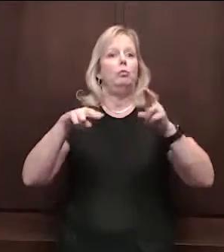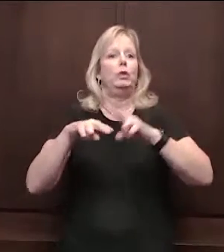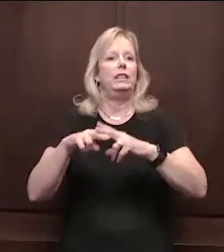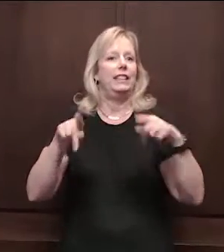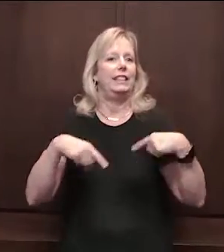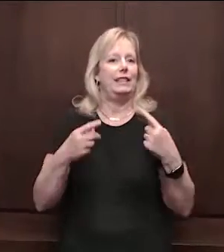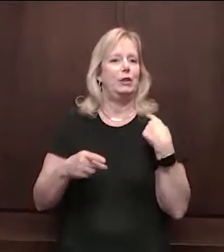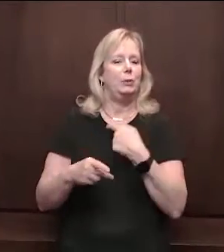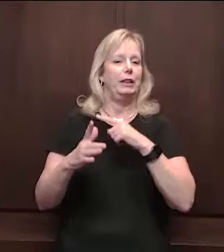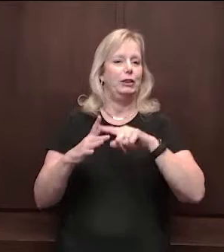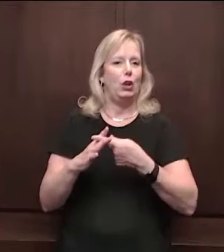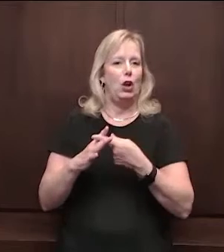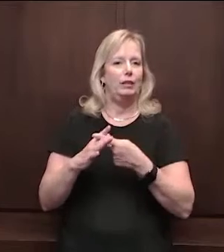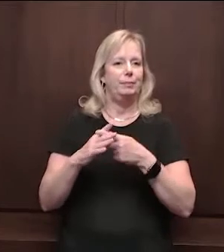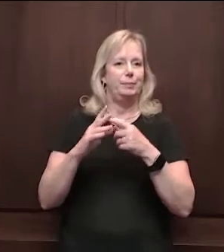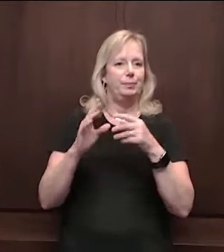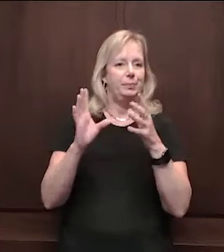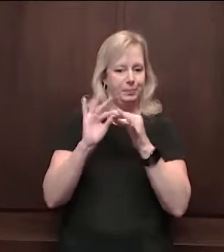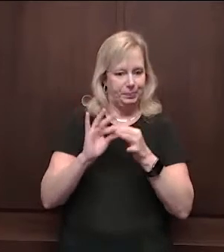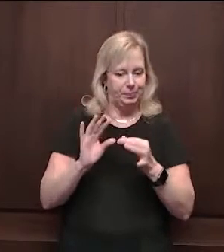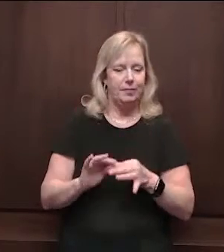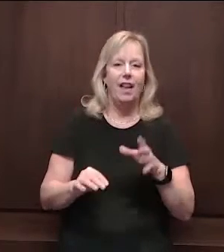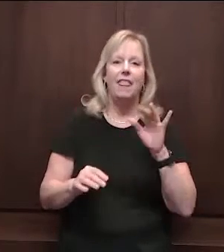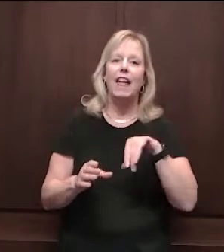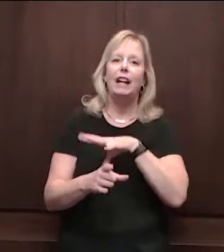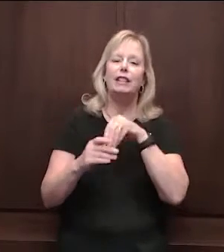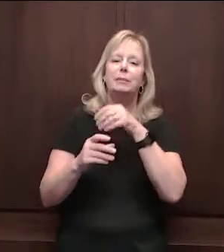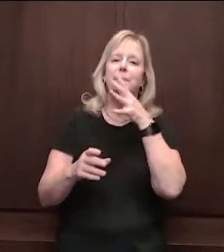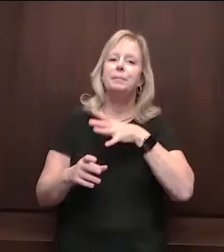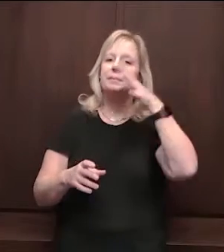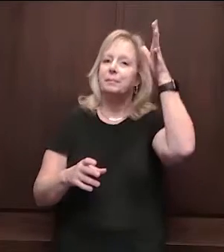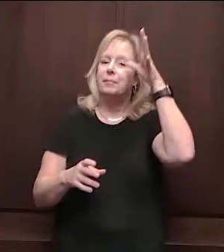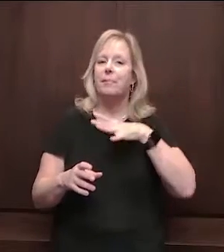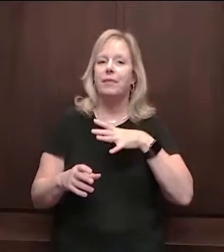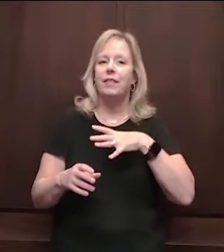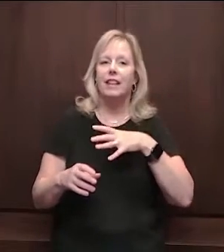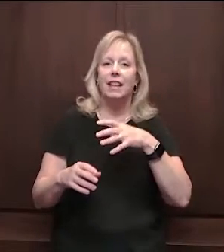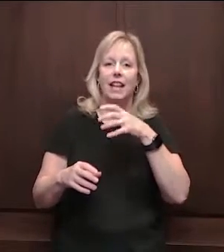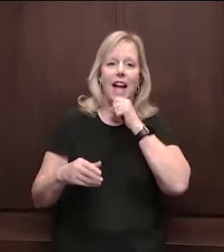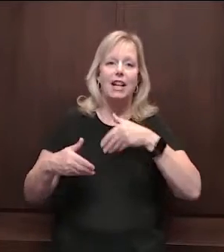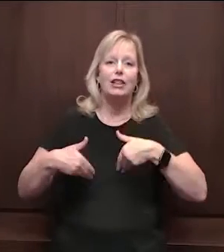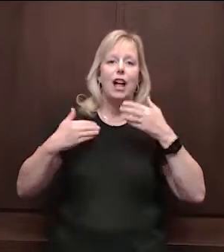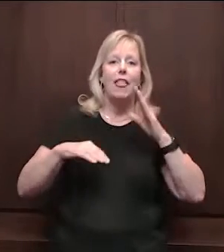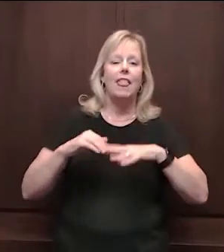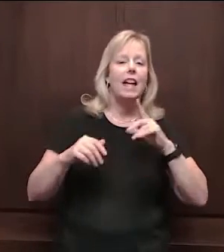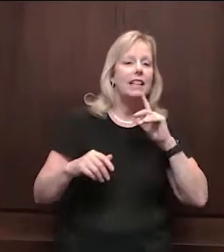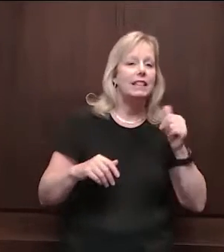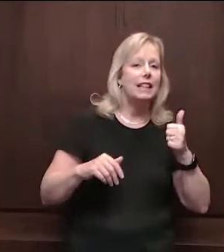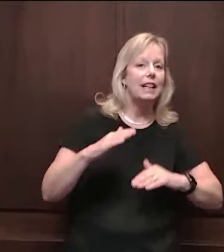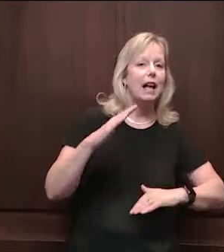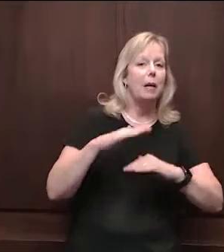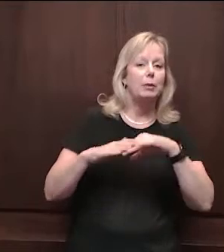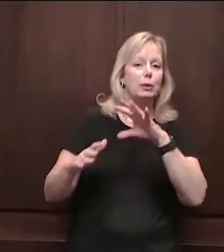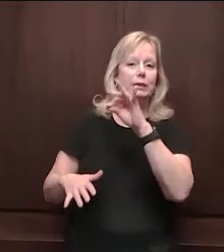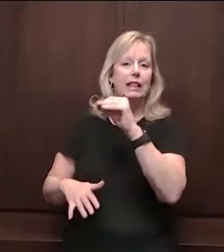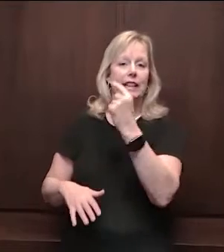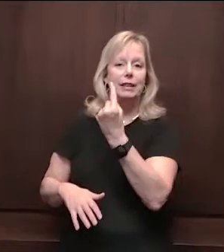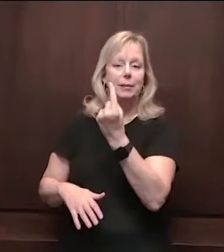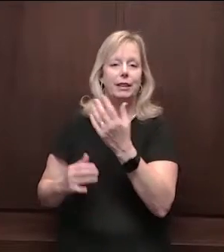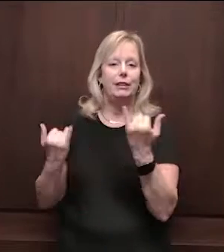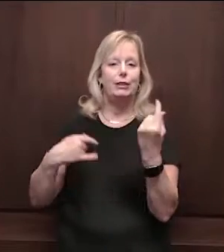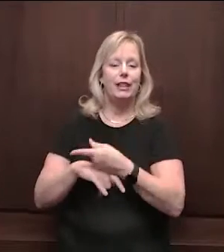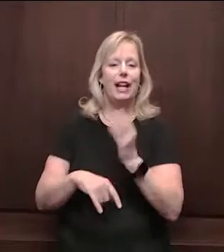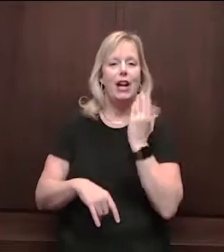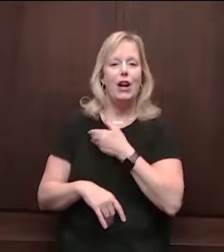started doing this COVID response. And that does include both males and females from under the age of 10 up to their 90s. Today, our